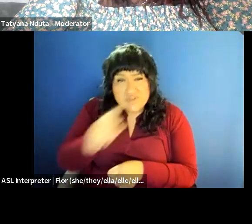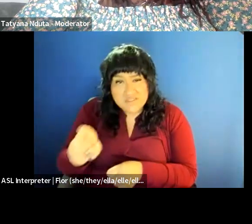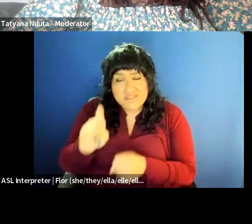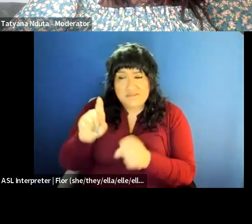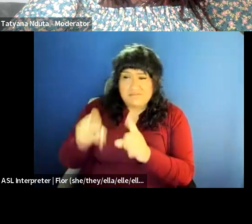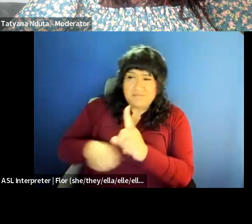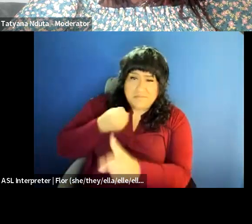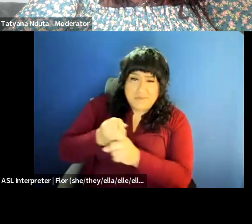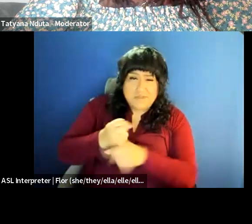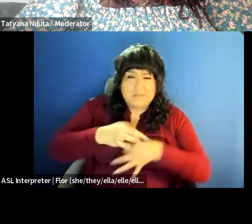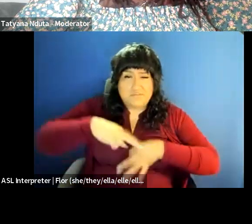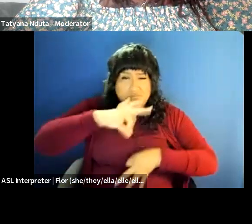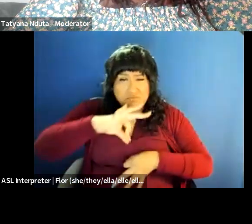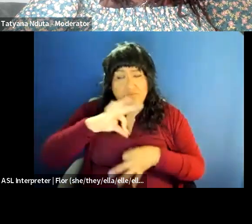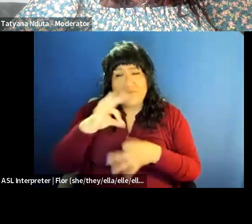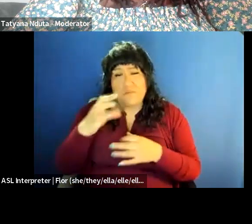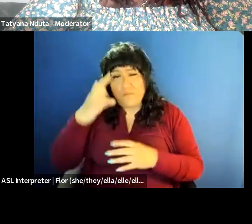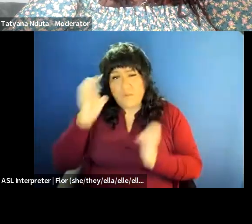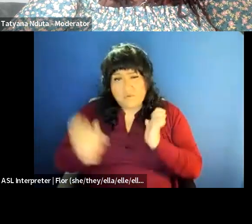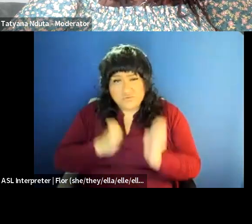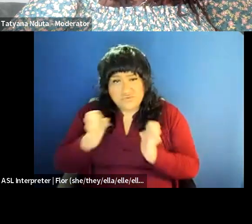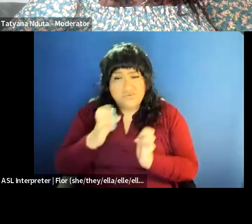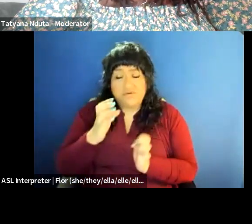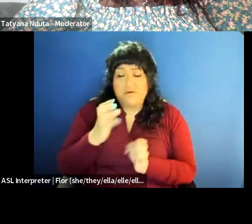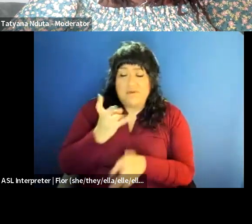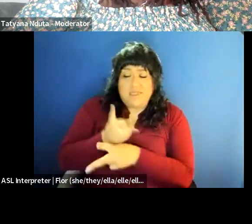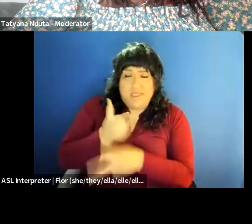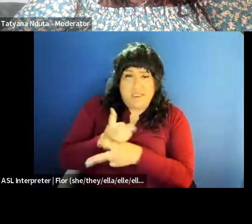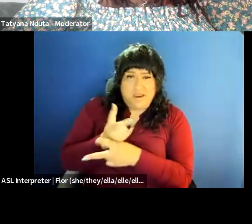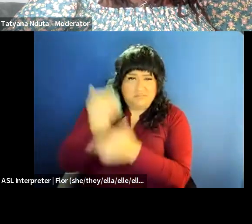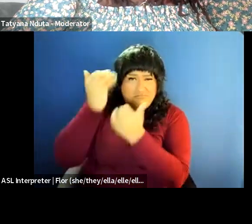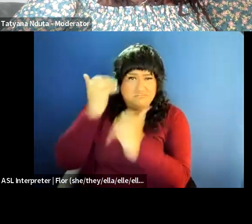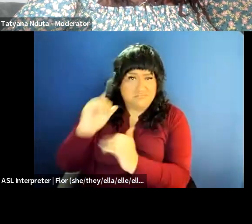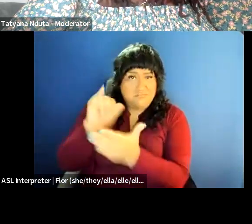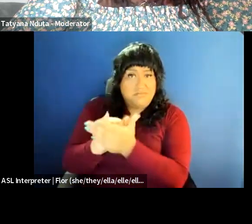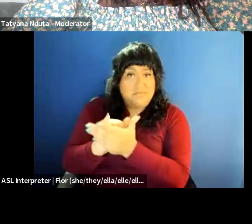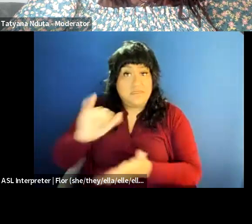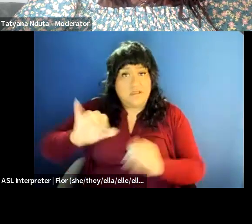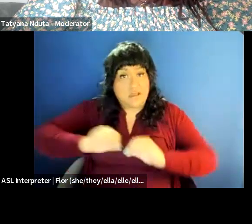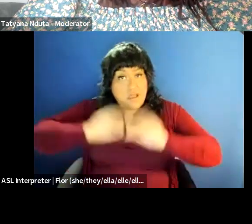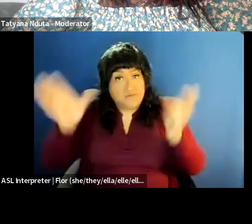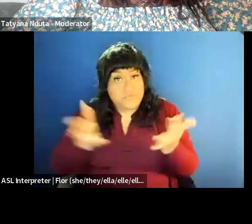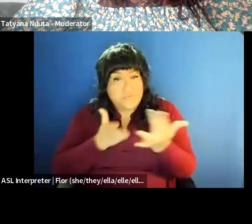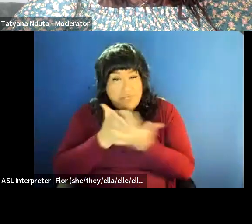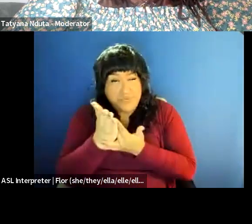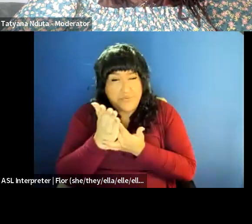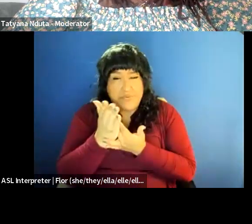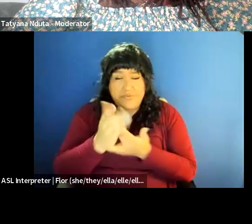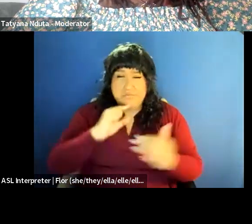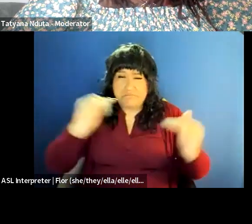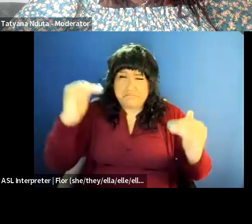emotional, physical, and mental care. This is evident in the disparities in